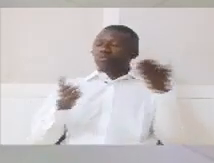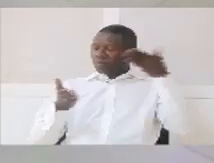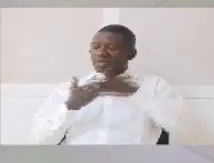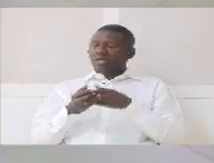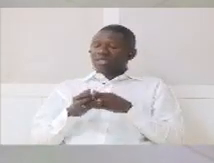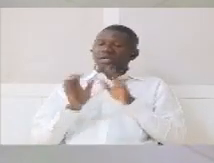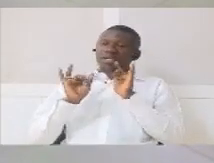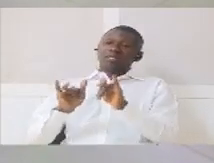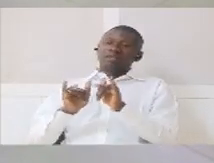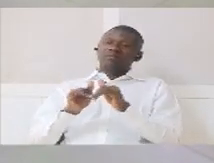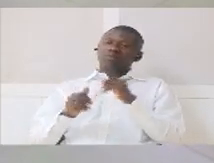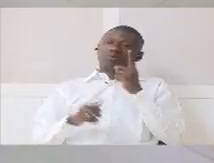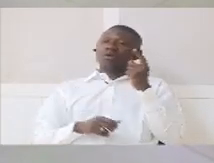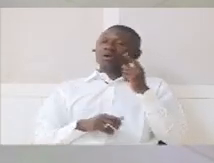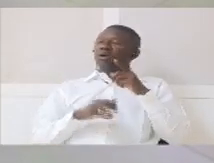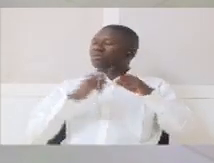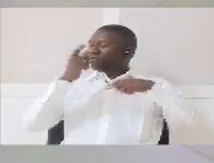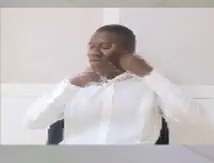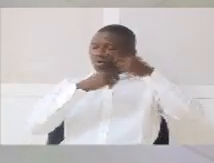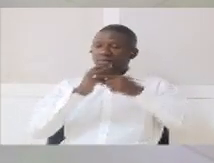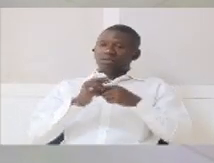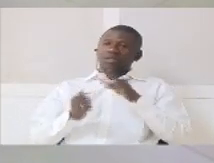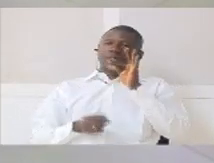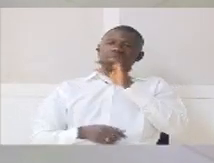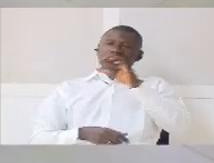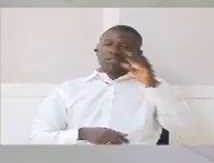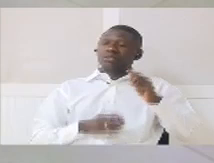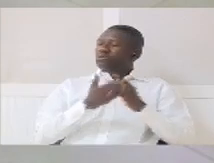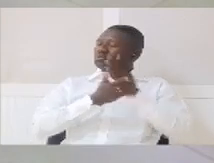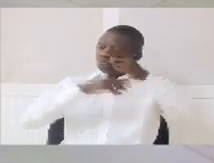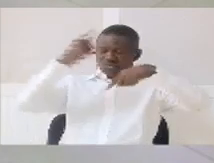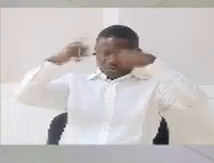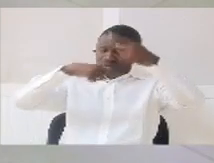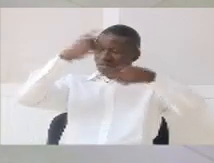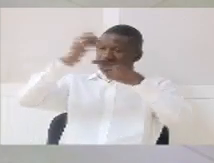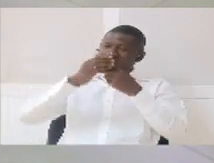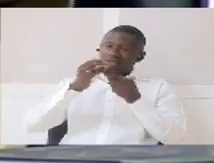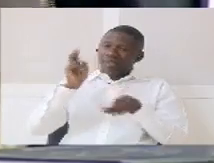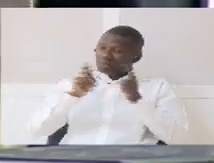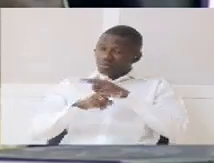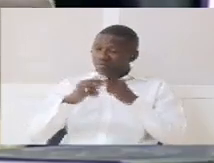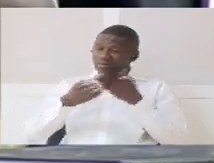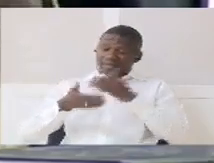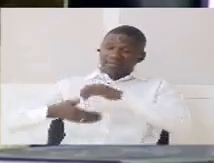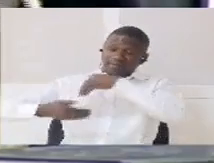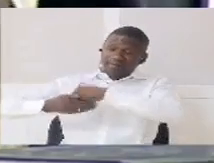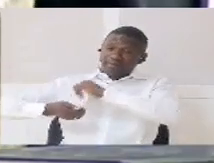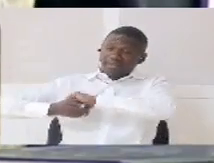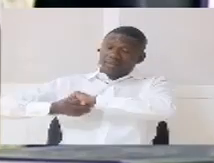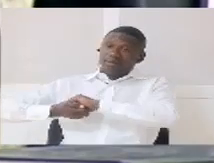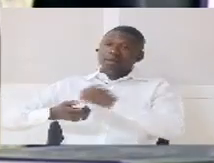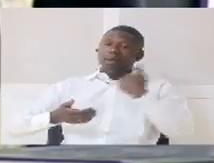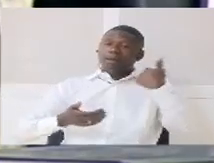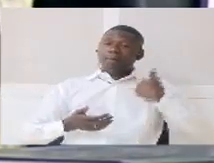leave but one TRRC day. But TRRC continue lale. The TRRC should continue. Records should be in file. Records should be in the file. Papers never cry in file.